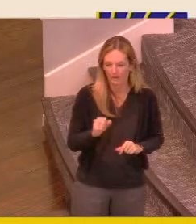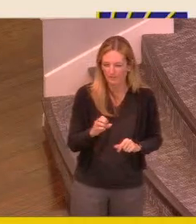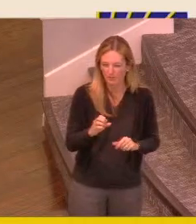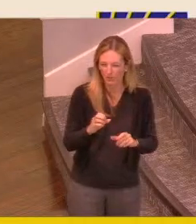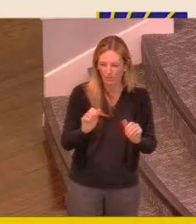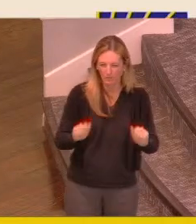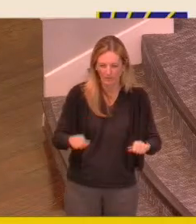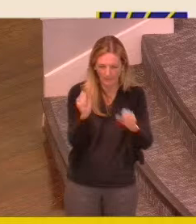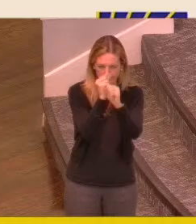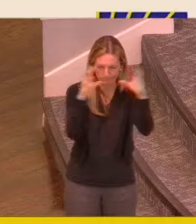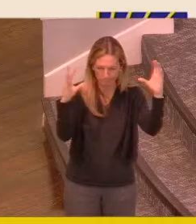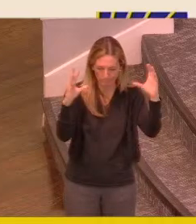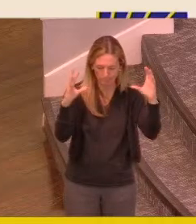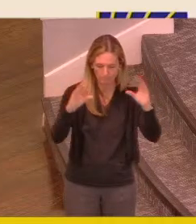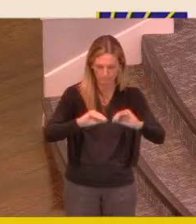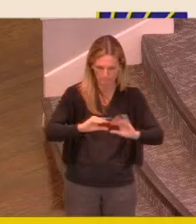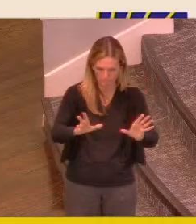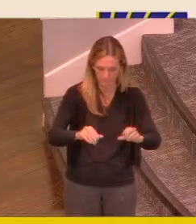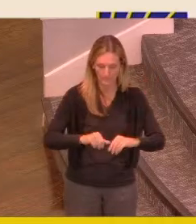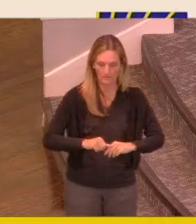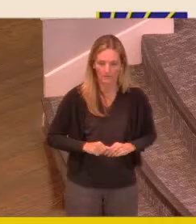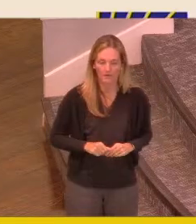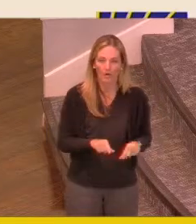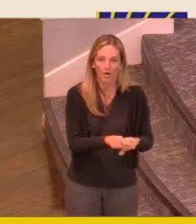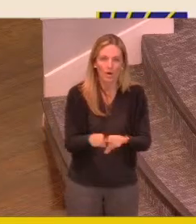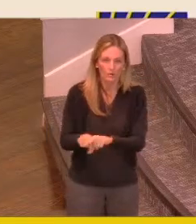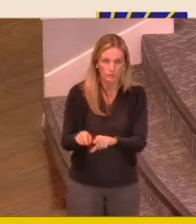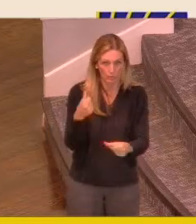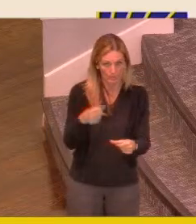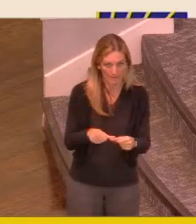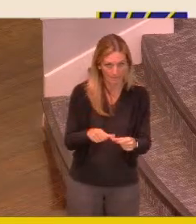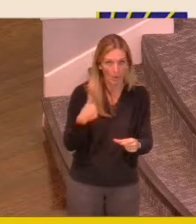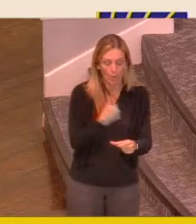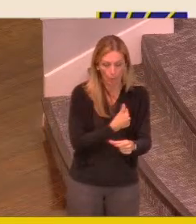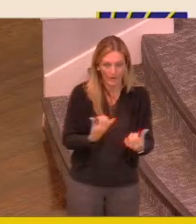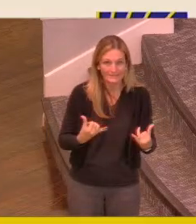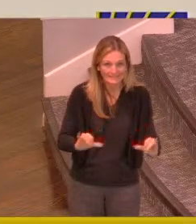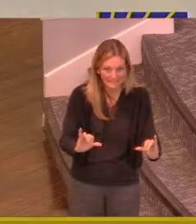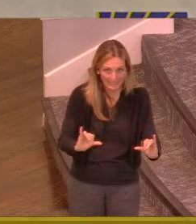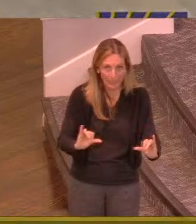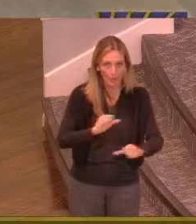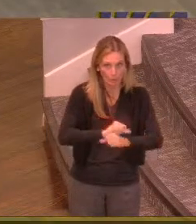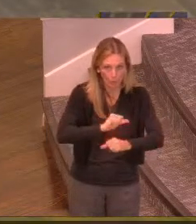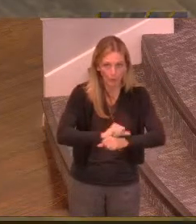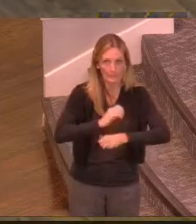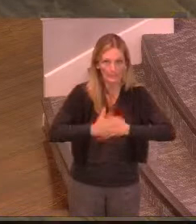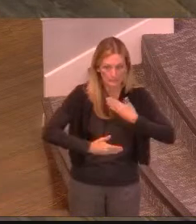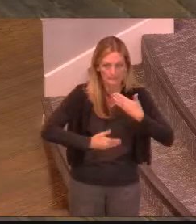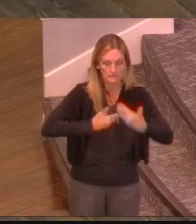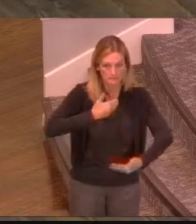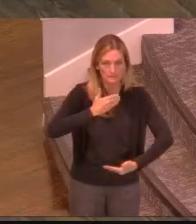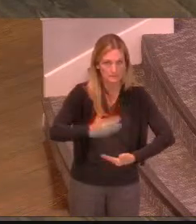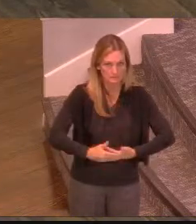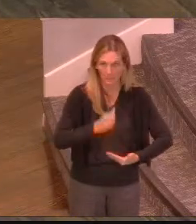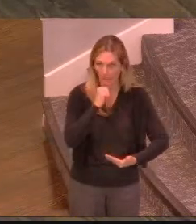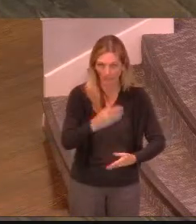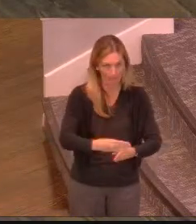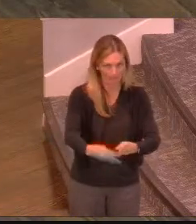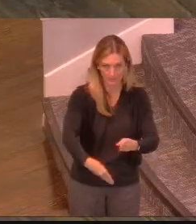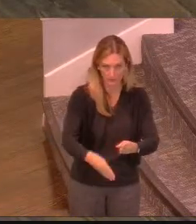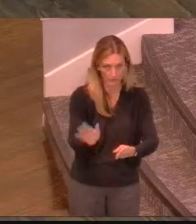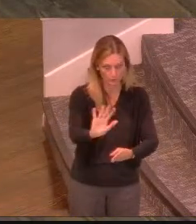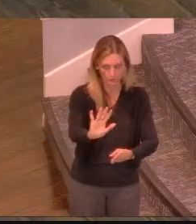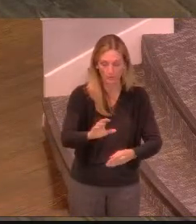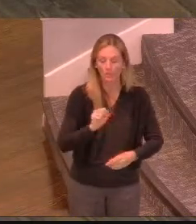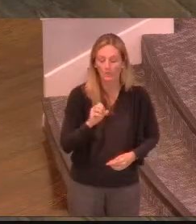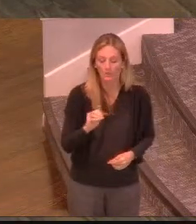concrete. I also want you to keep in mind that we're still in progress with this. So while I can't